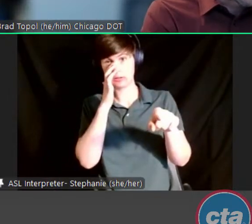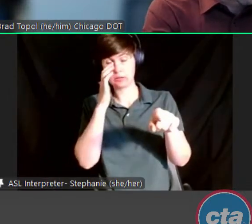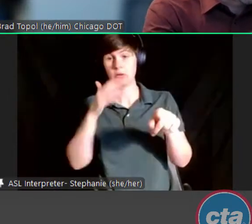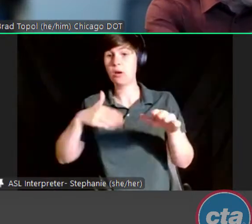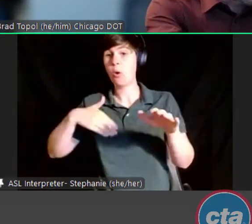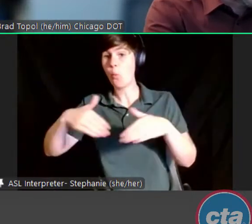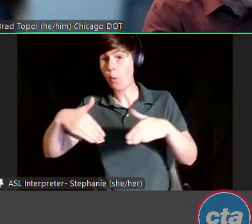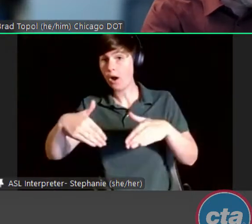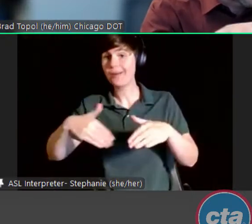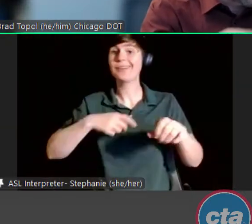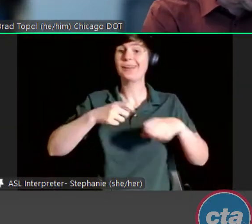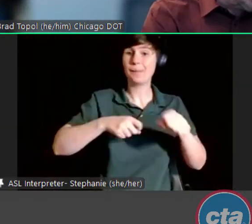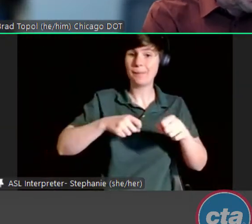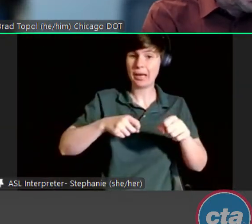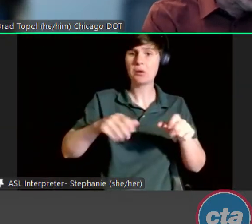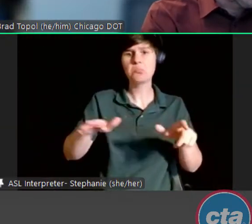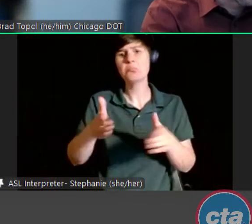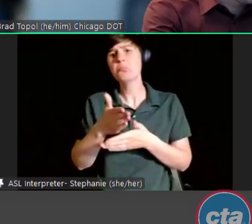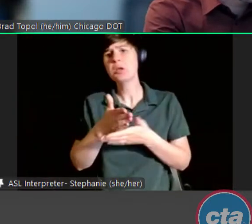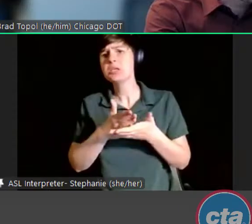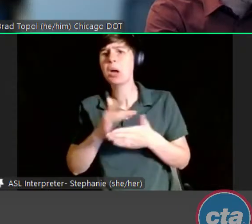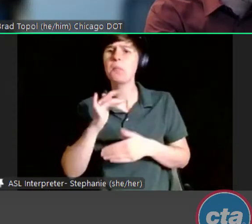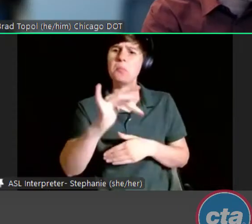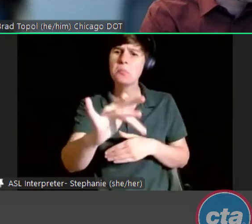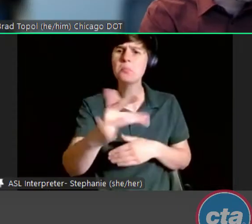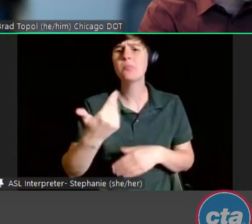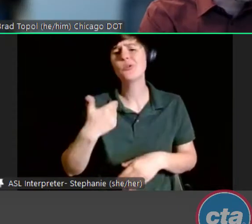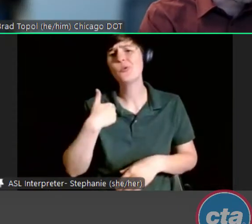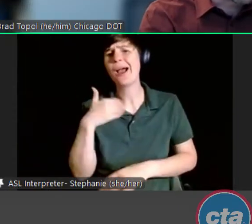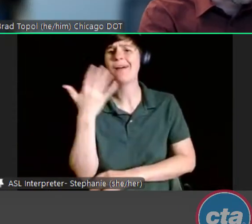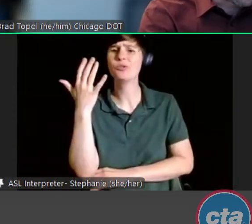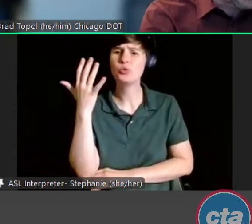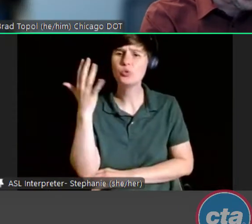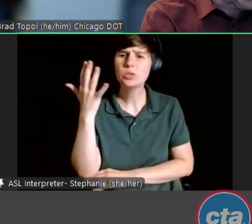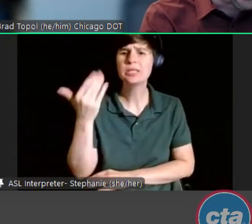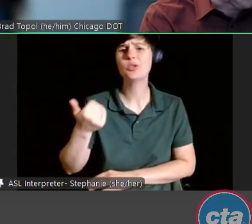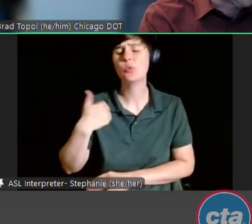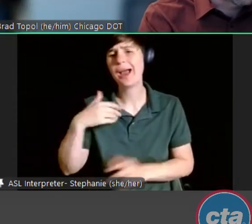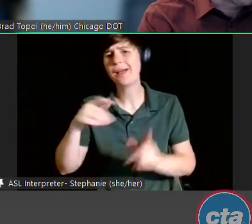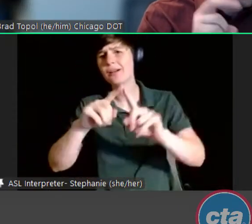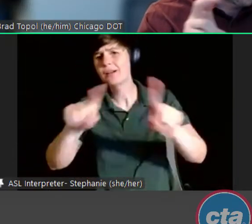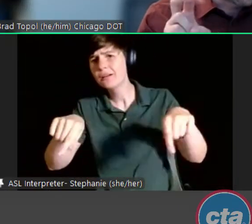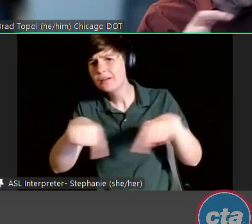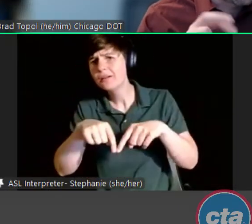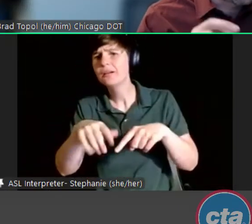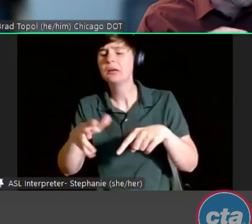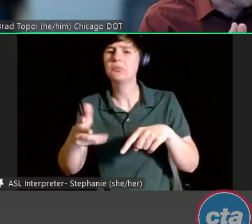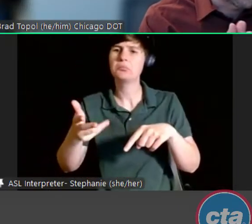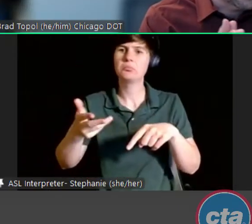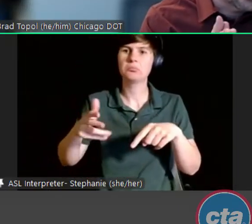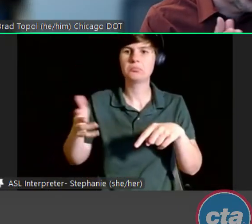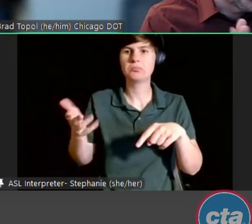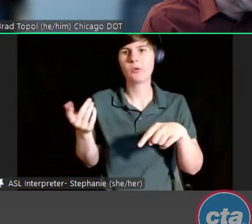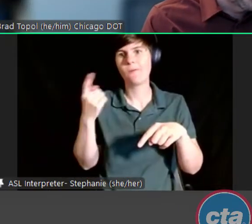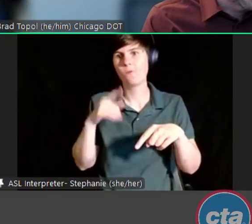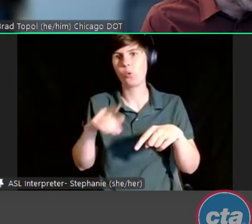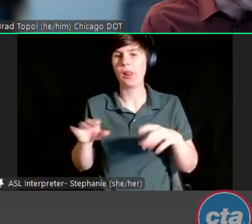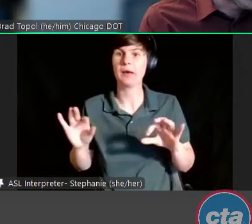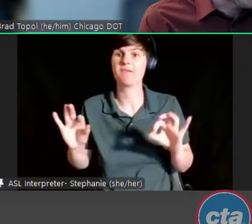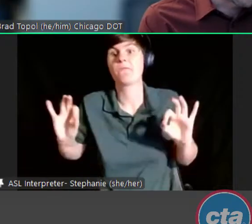lane, there are some vegetated, there's some tree pits, there's some other signs that indicate this is the furniture zone, which is what a term we use